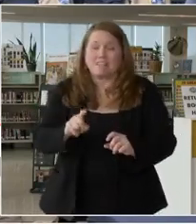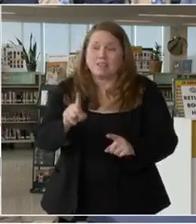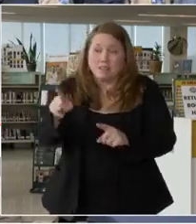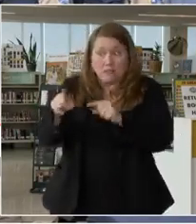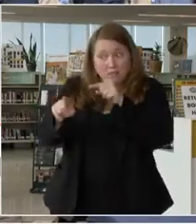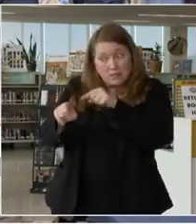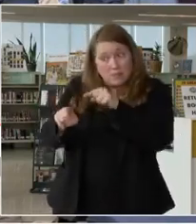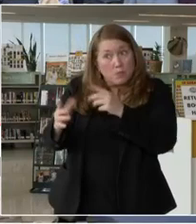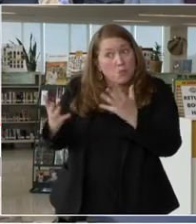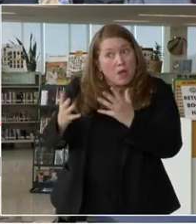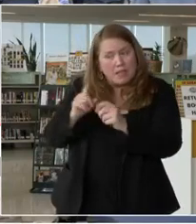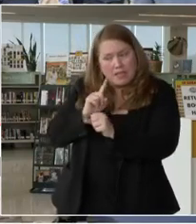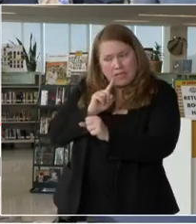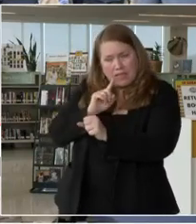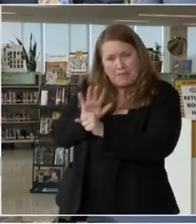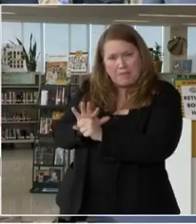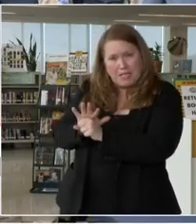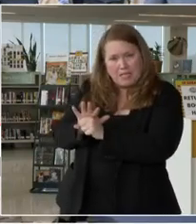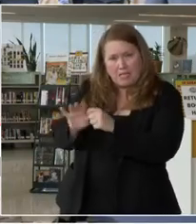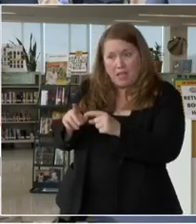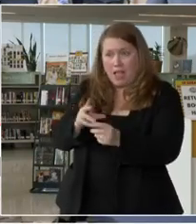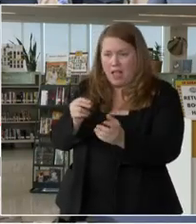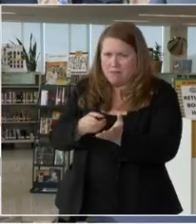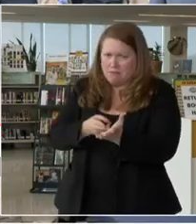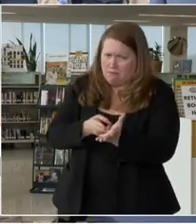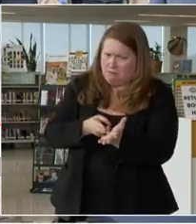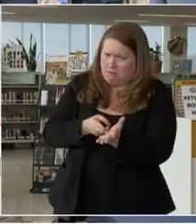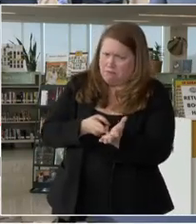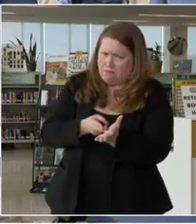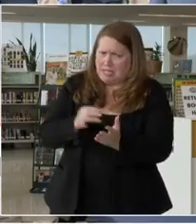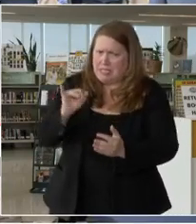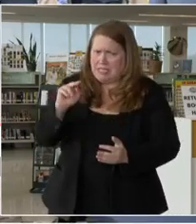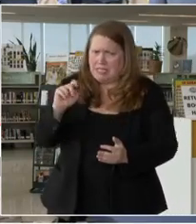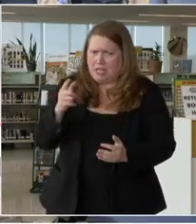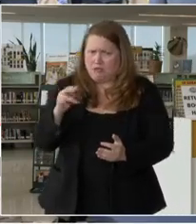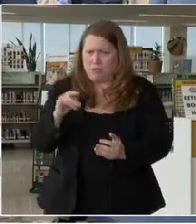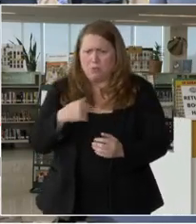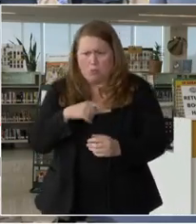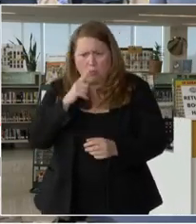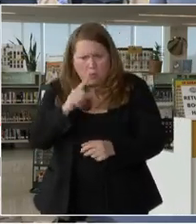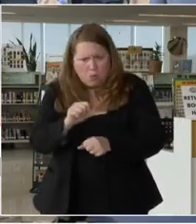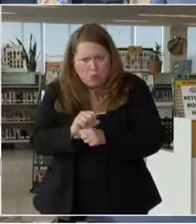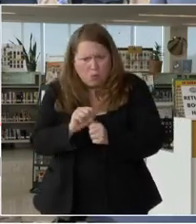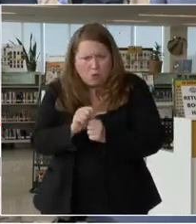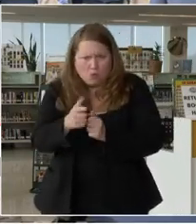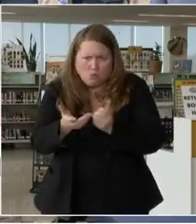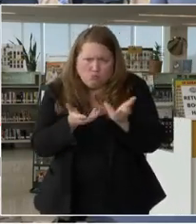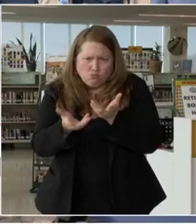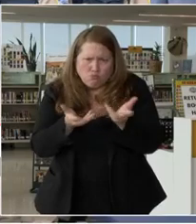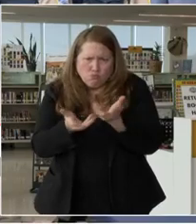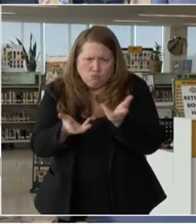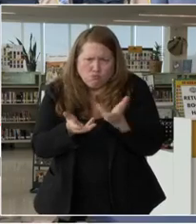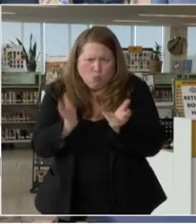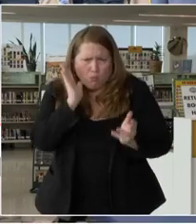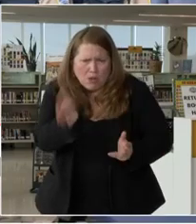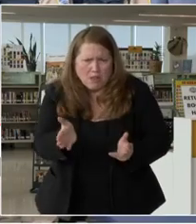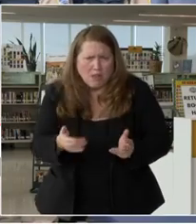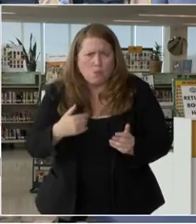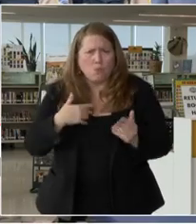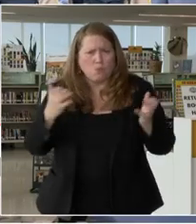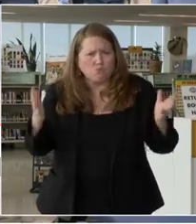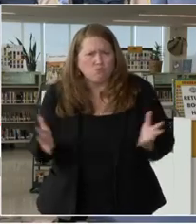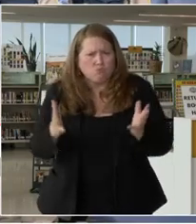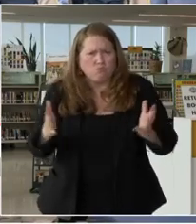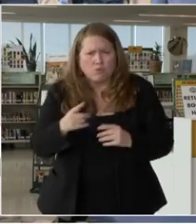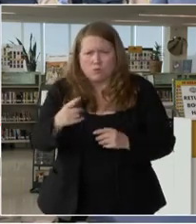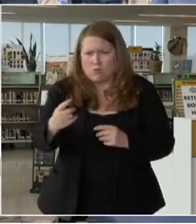to be honest. You have to have integrity. You have to have those things. But we can work with you. We can work with you. So I would encourage you as well to make sure you see